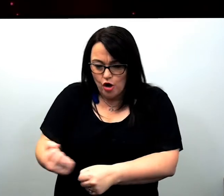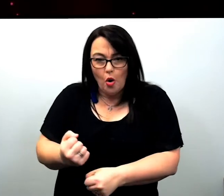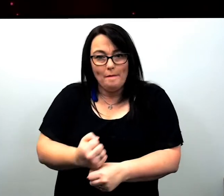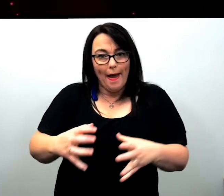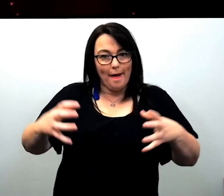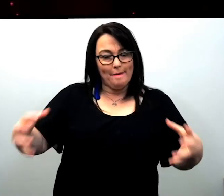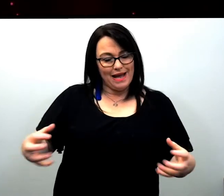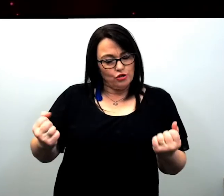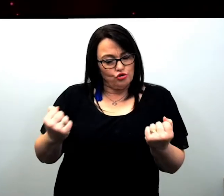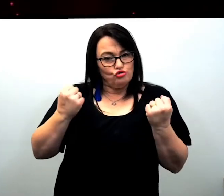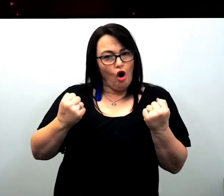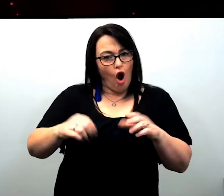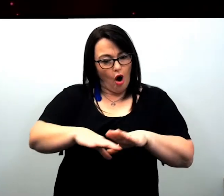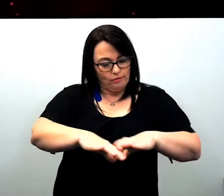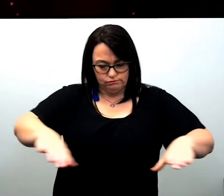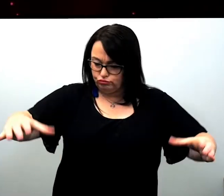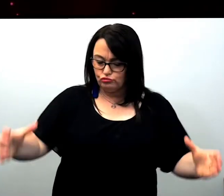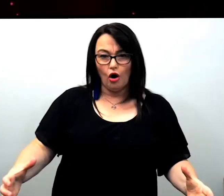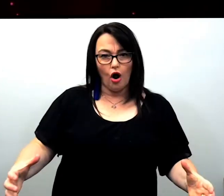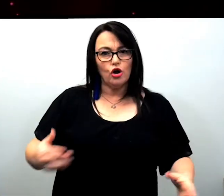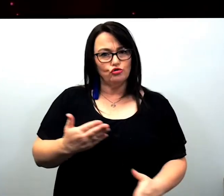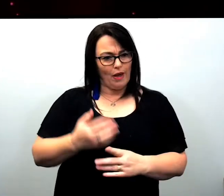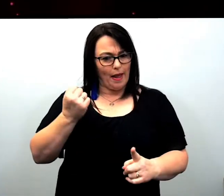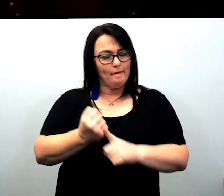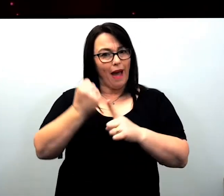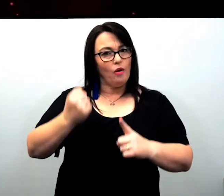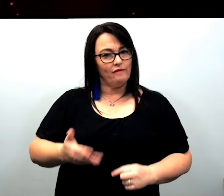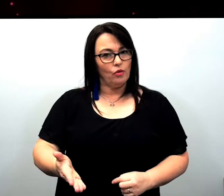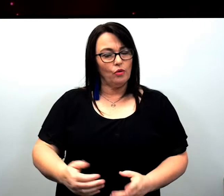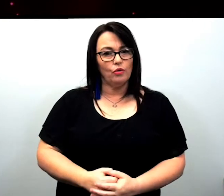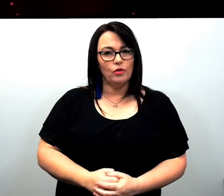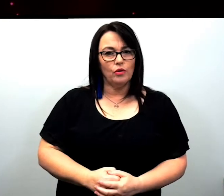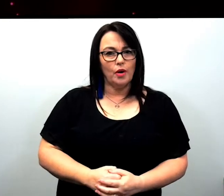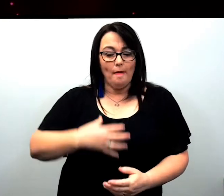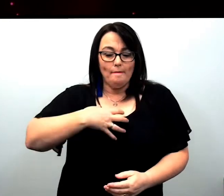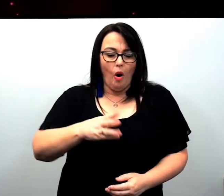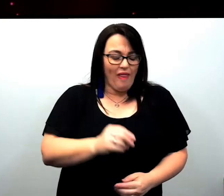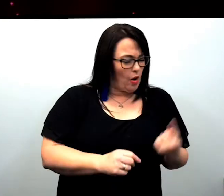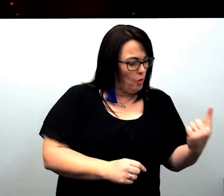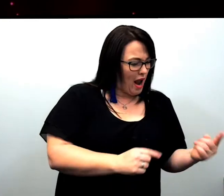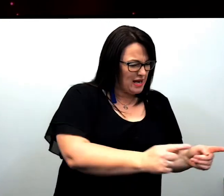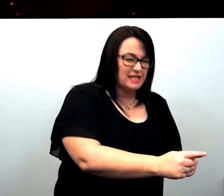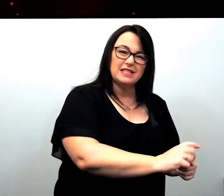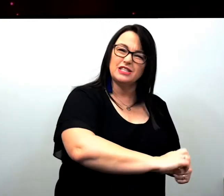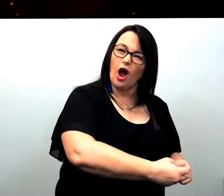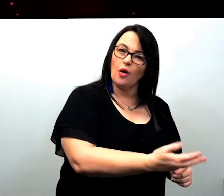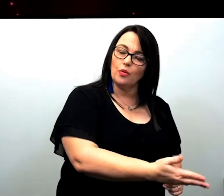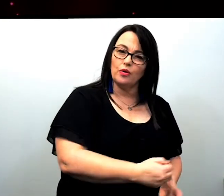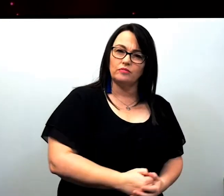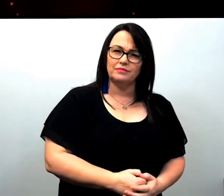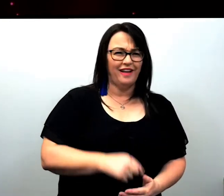rock that is far larger and more significant than one stone could be. This is a great picture of the church.